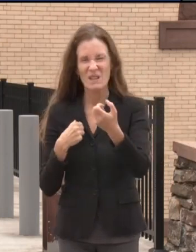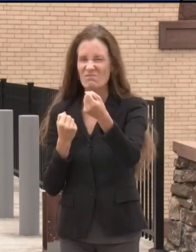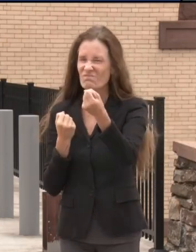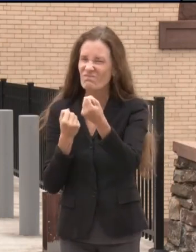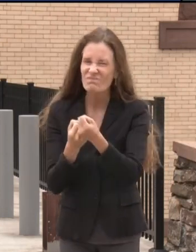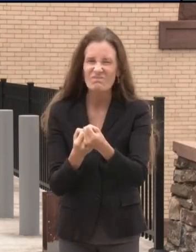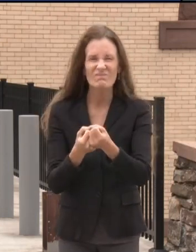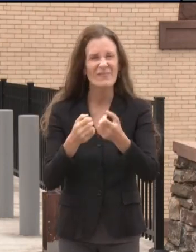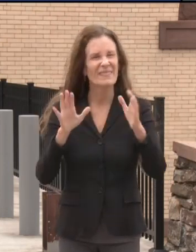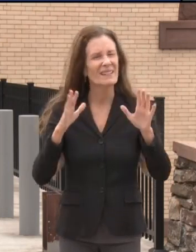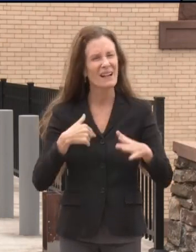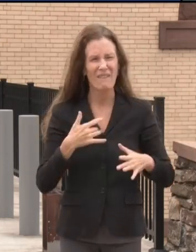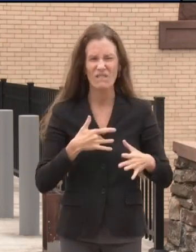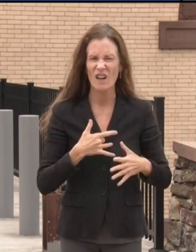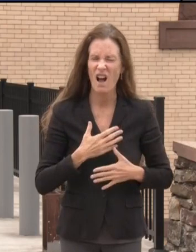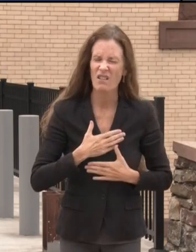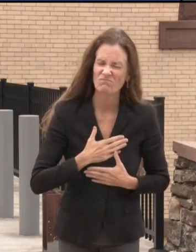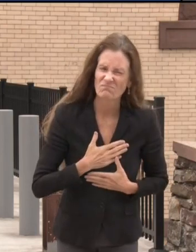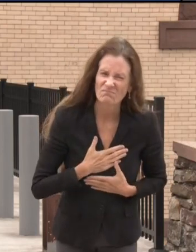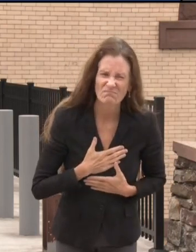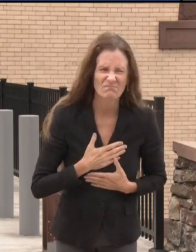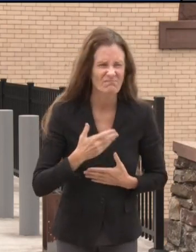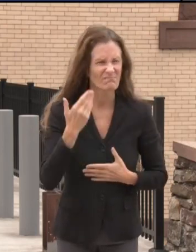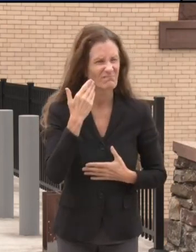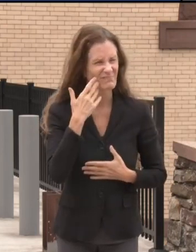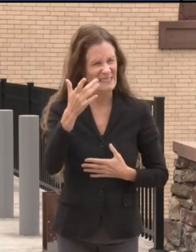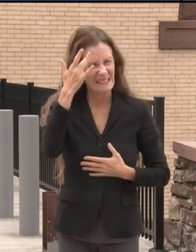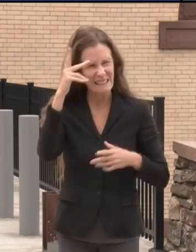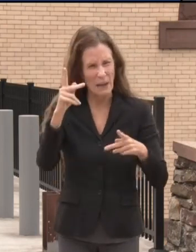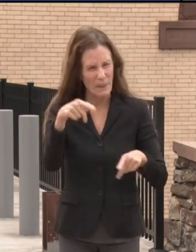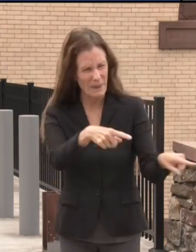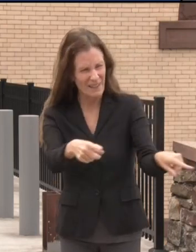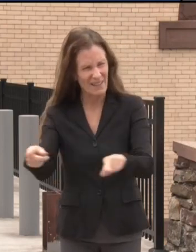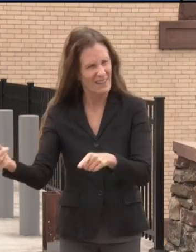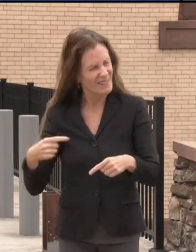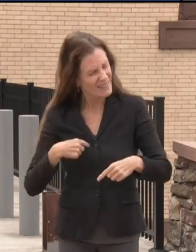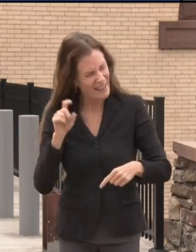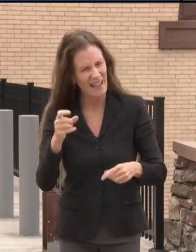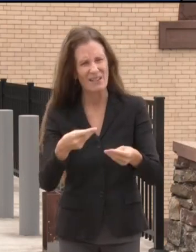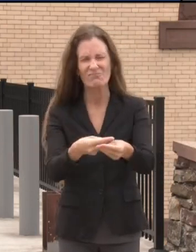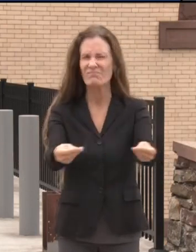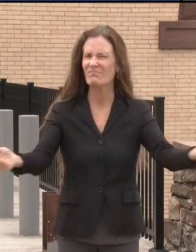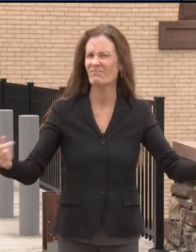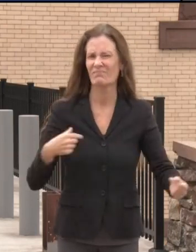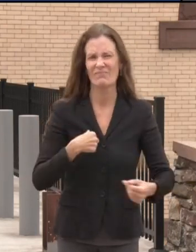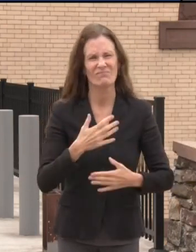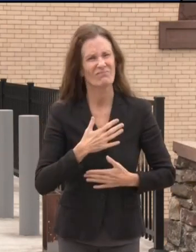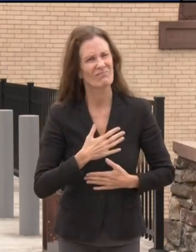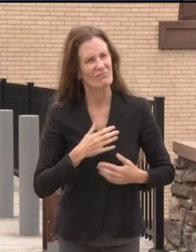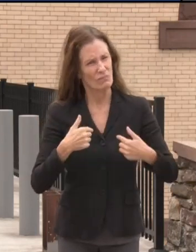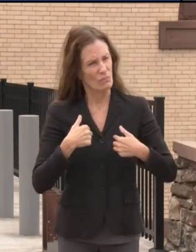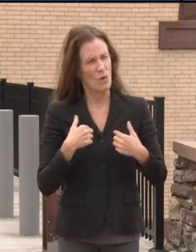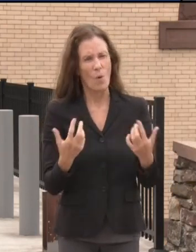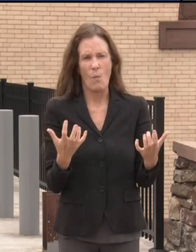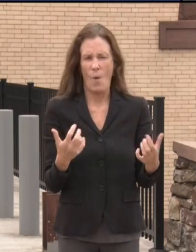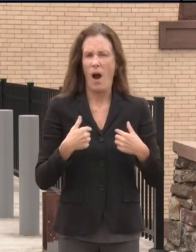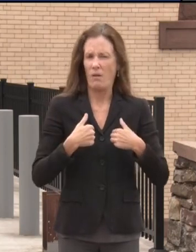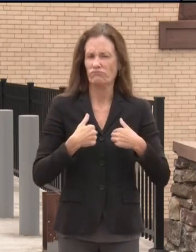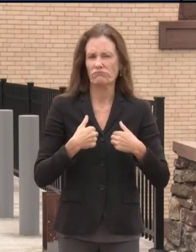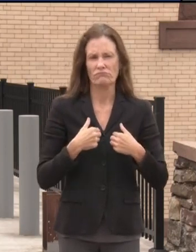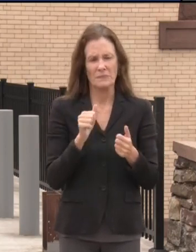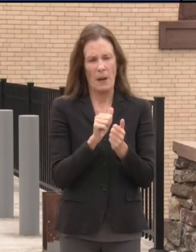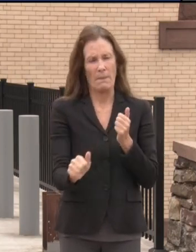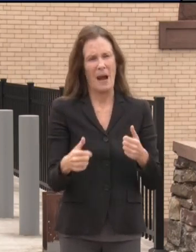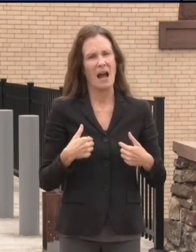compassionate, paid sick leave programs in the nation. And that's what we want. We